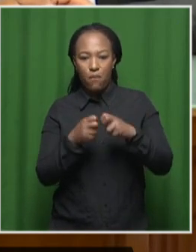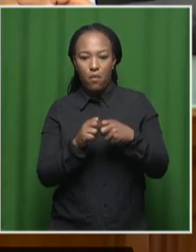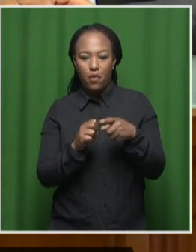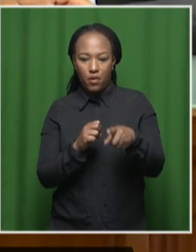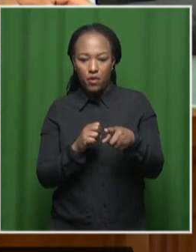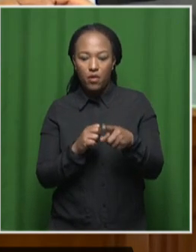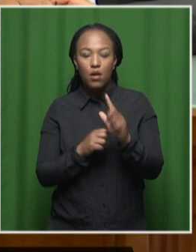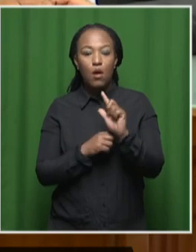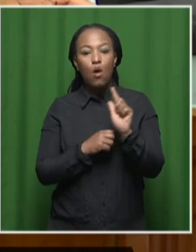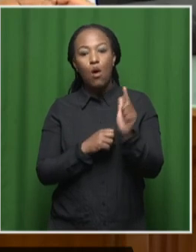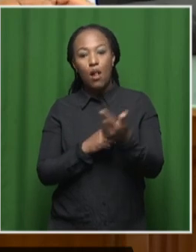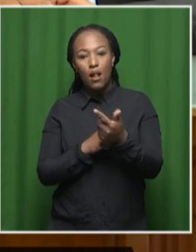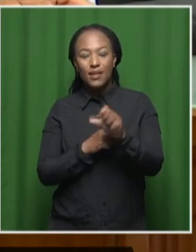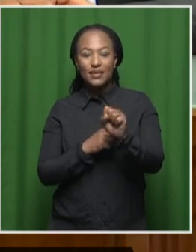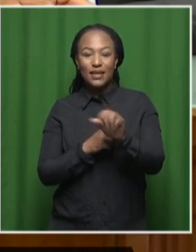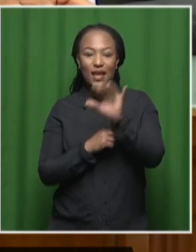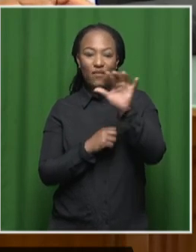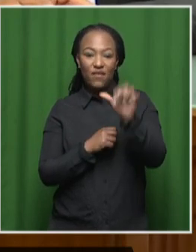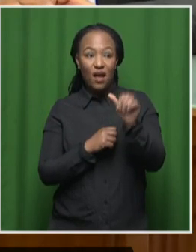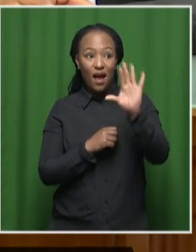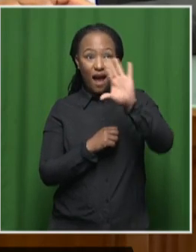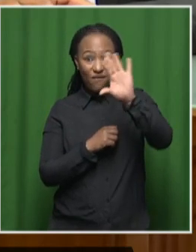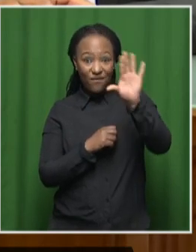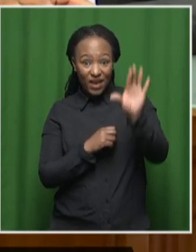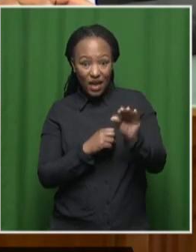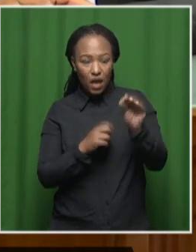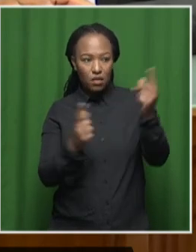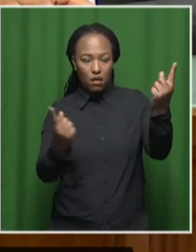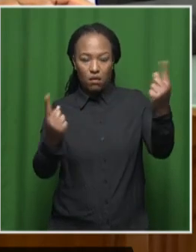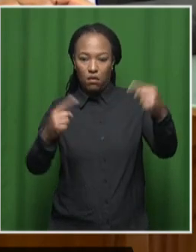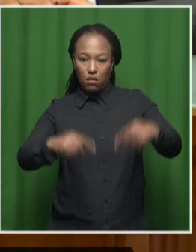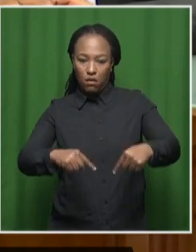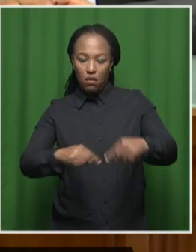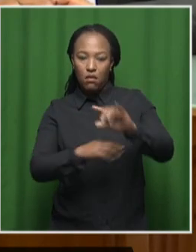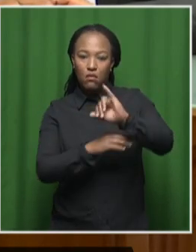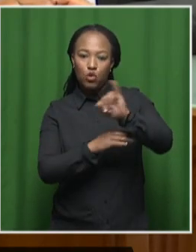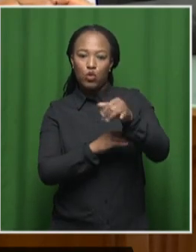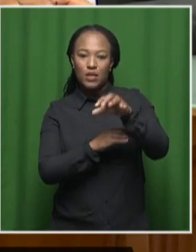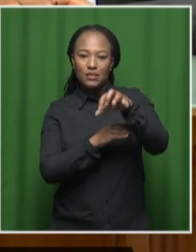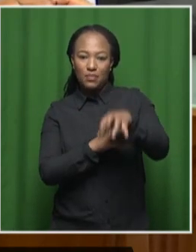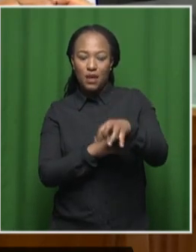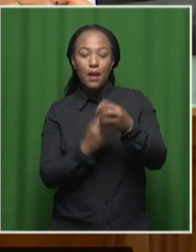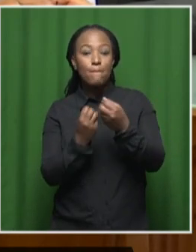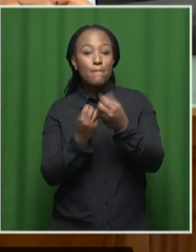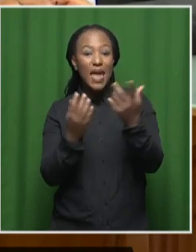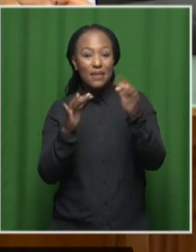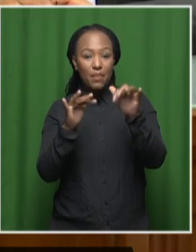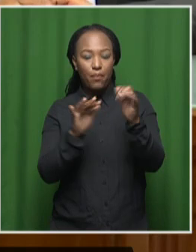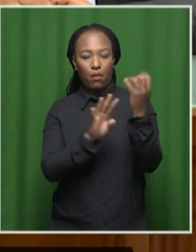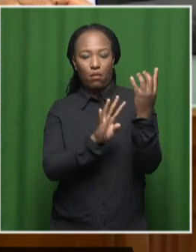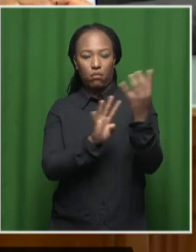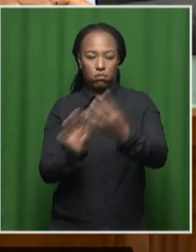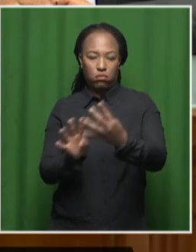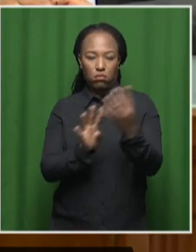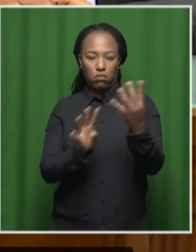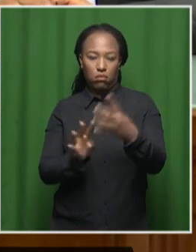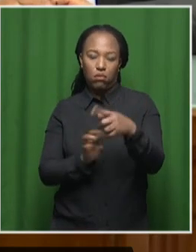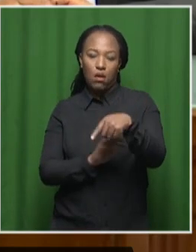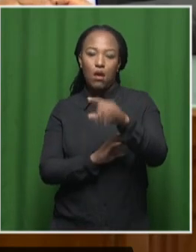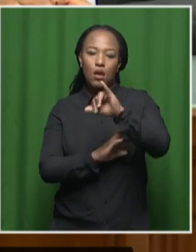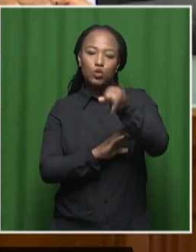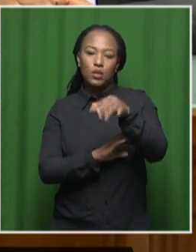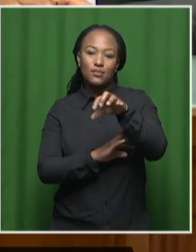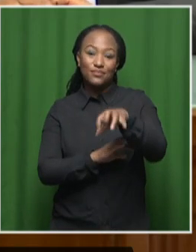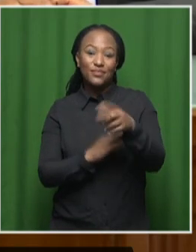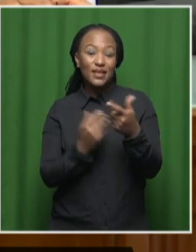in South Africa and across Africa comes to Johannesburg. So we attract a lot of people here. Hence, I'm saying that